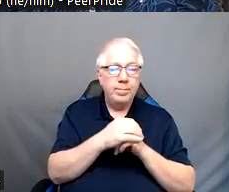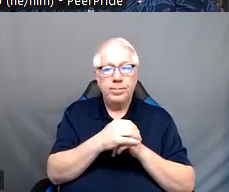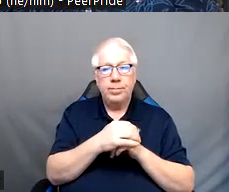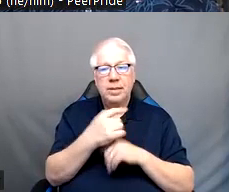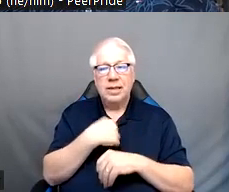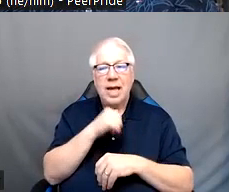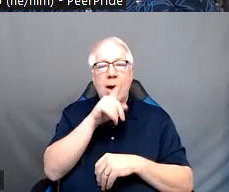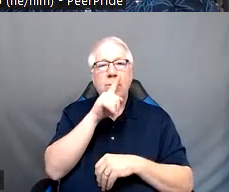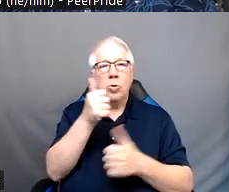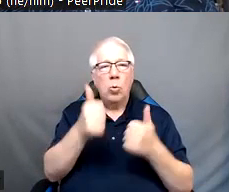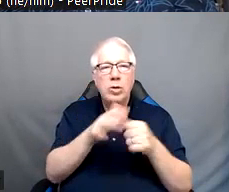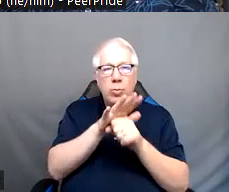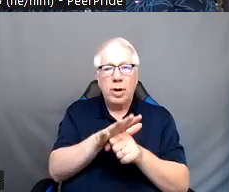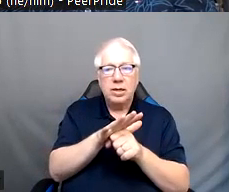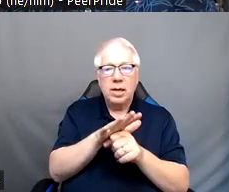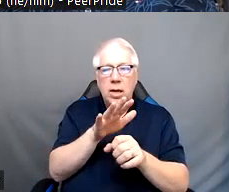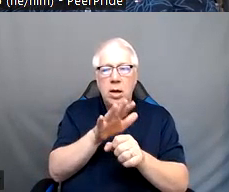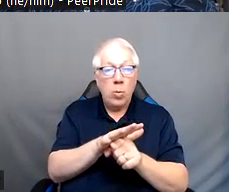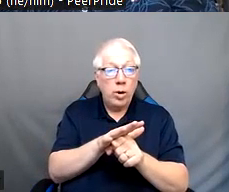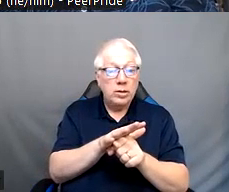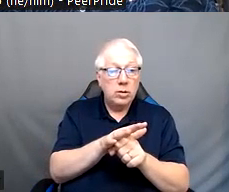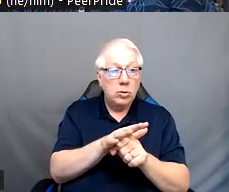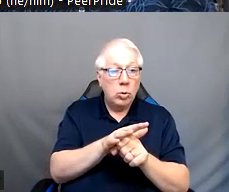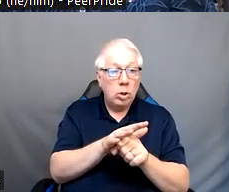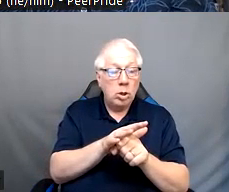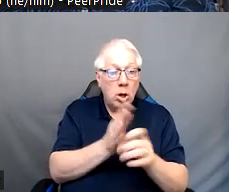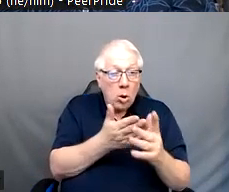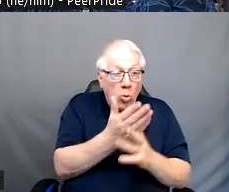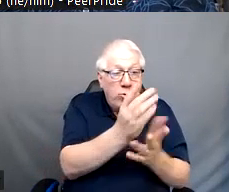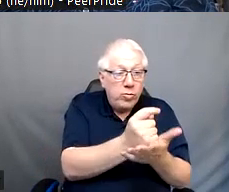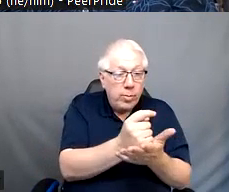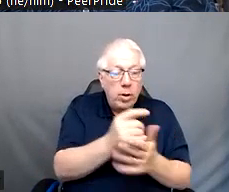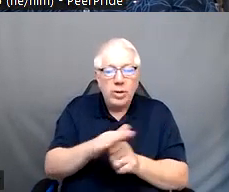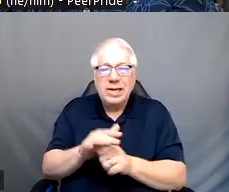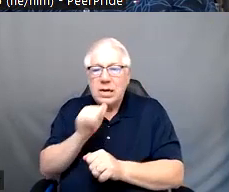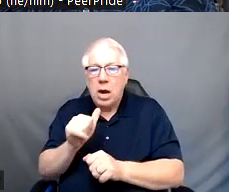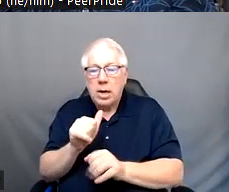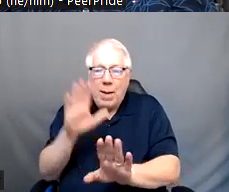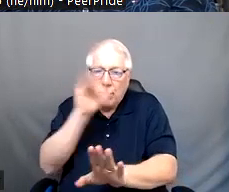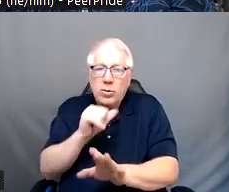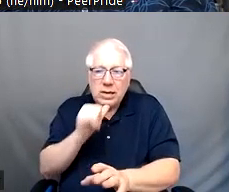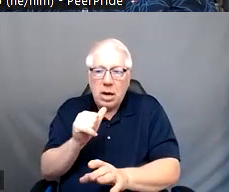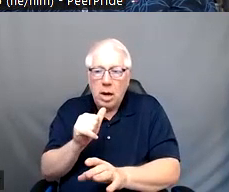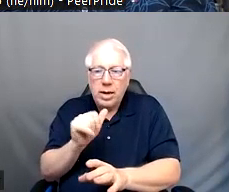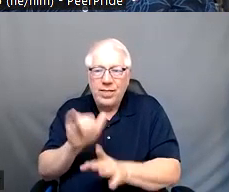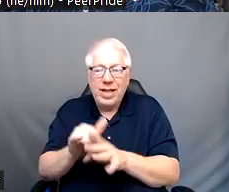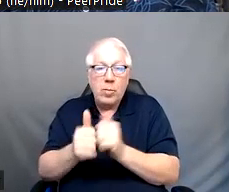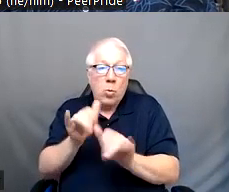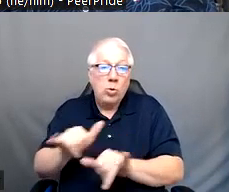not sure which pressures you mean, like pressures to go through medical treatment or pressures not to. I'm assuming not to, because that's the more common one.